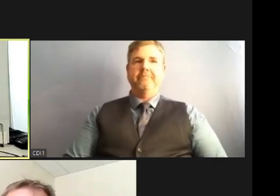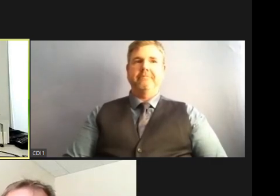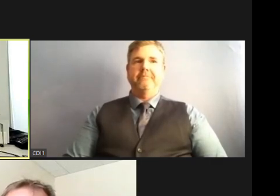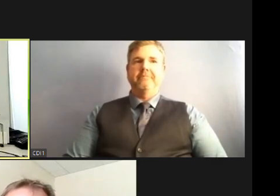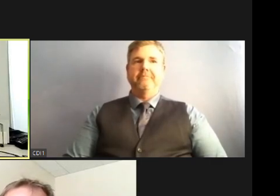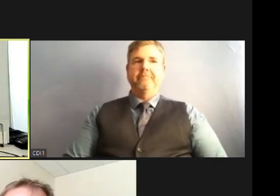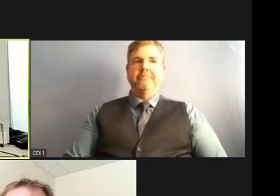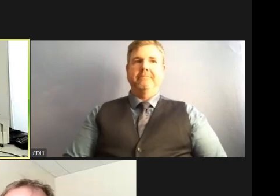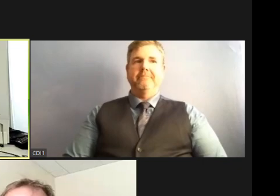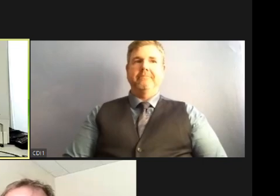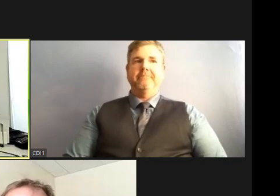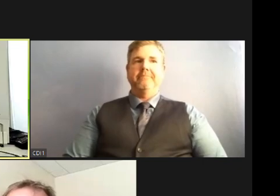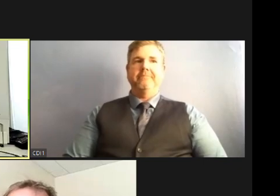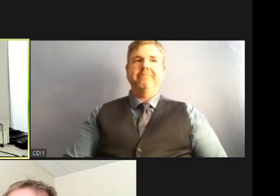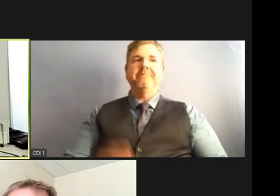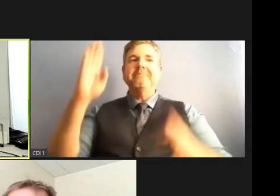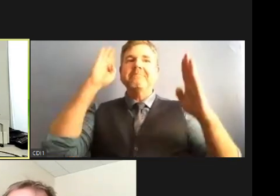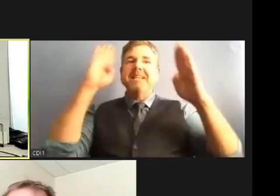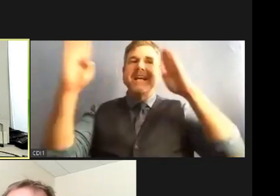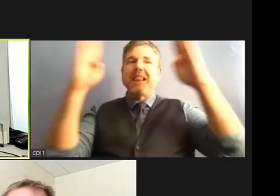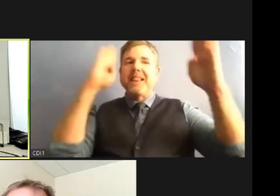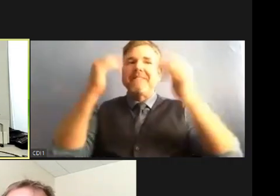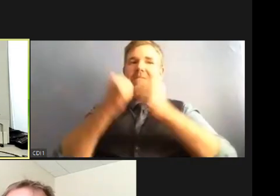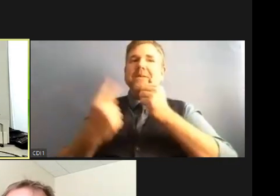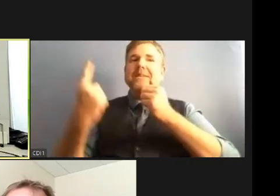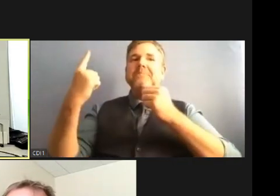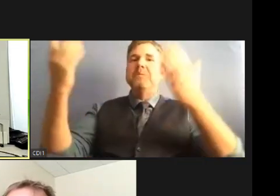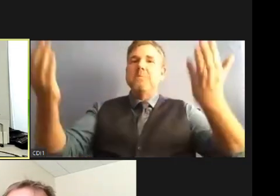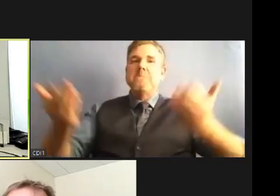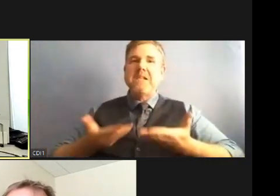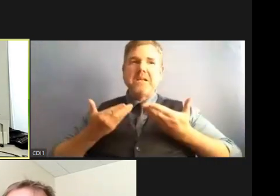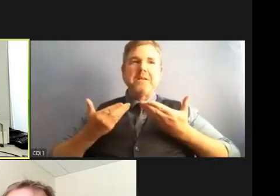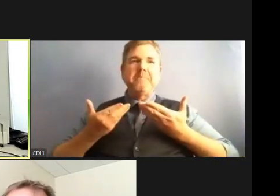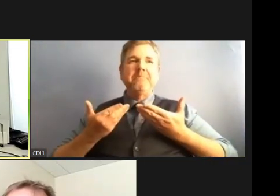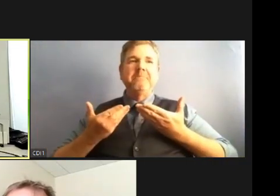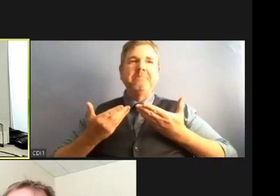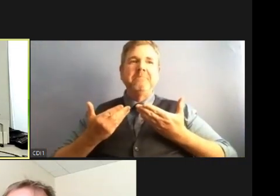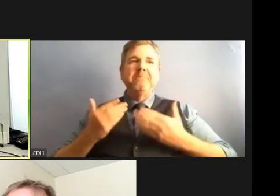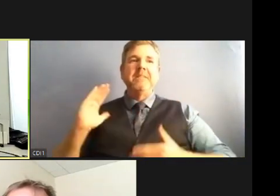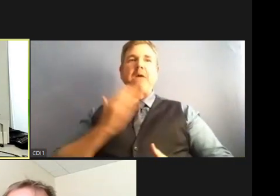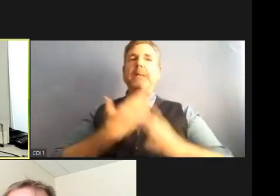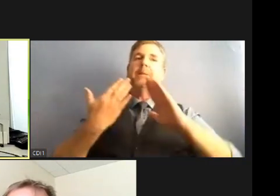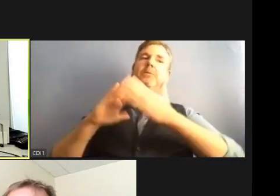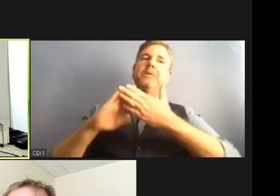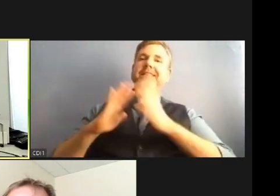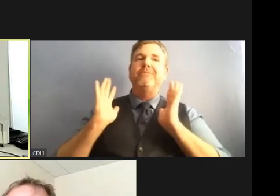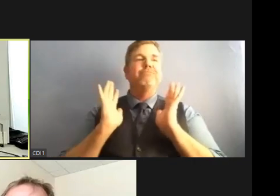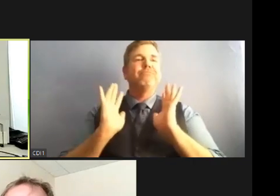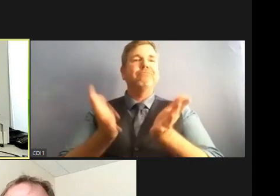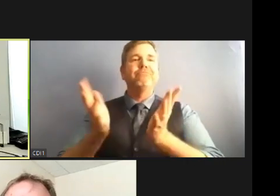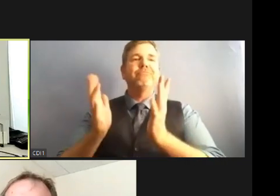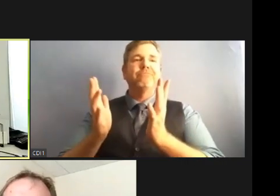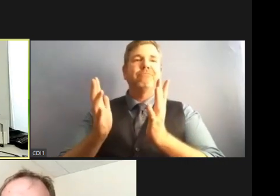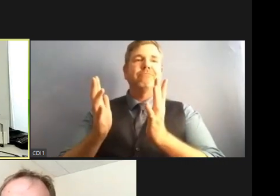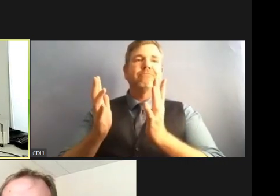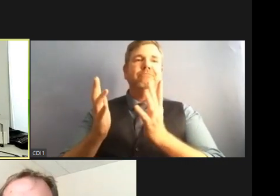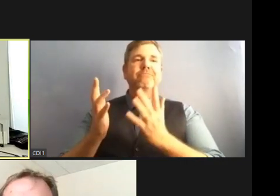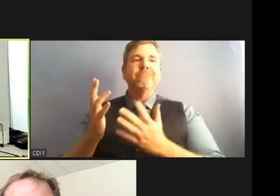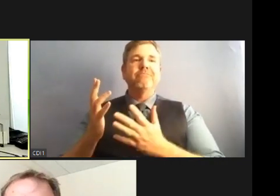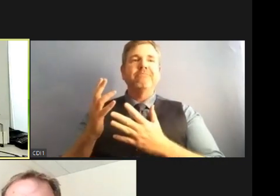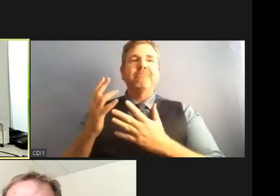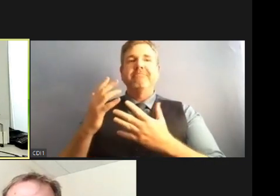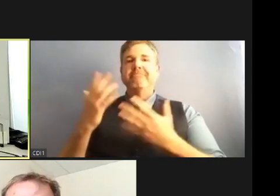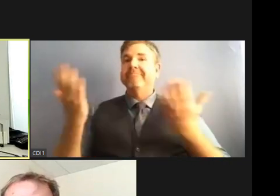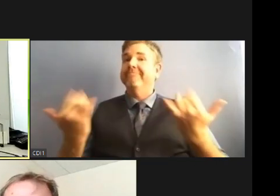Hello and welcome everyone to our community conversation event for August 13th, hosted by the County of